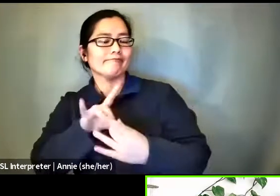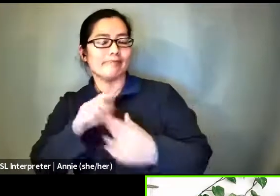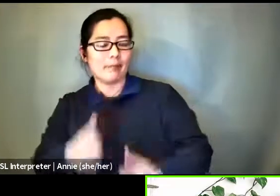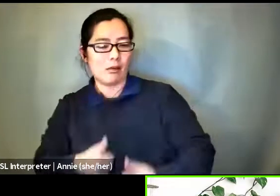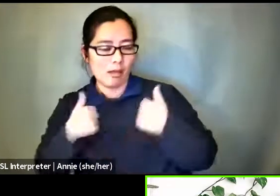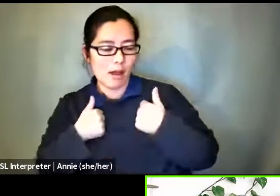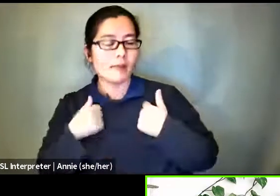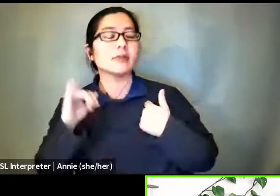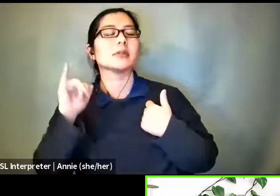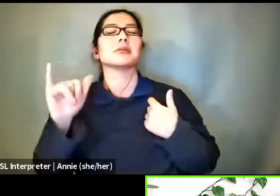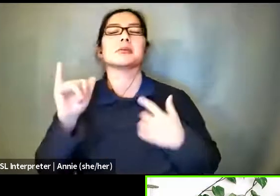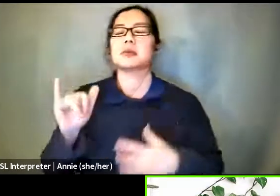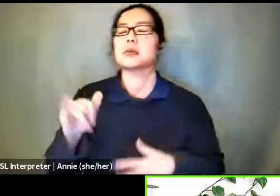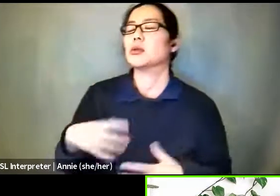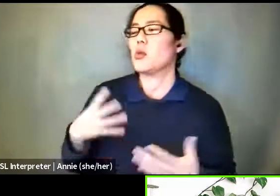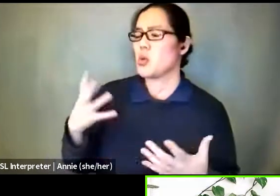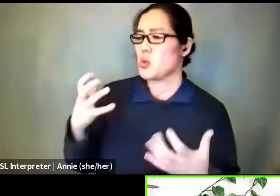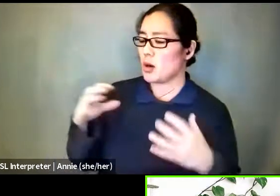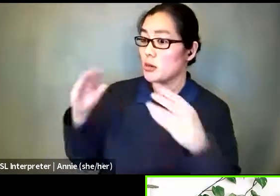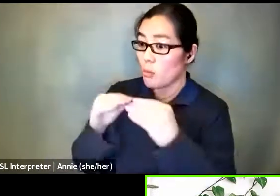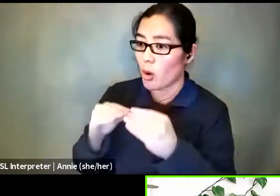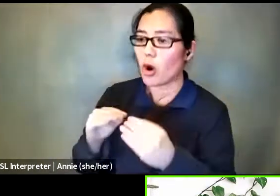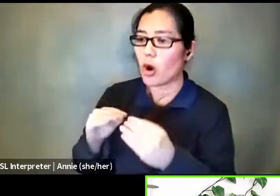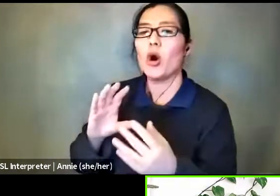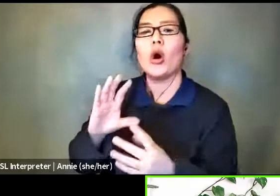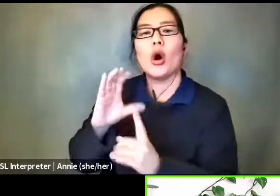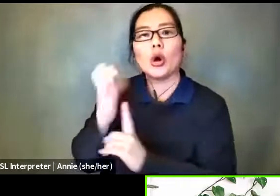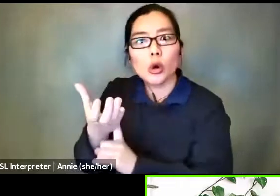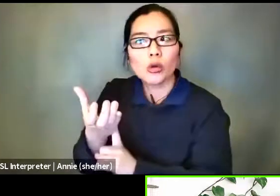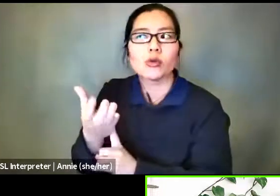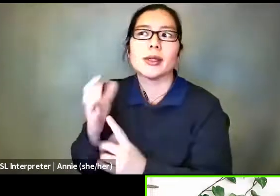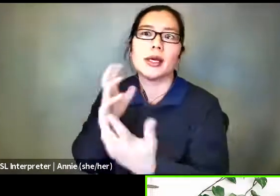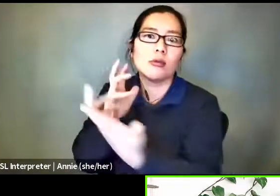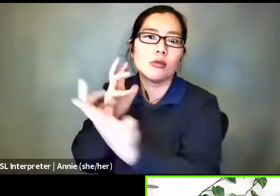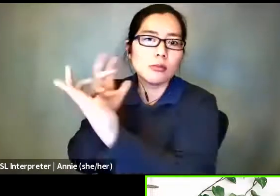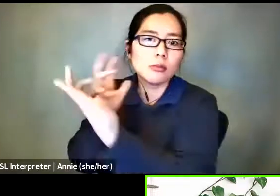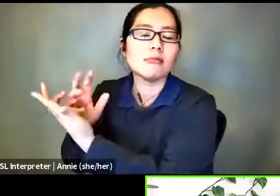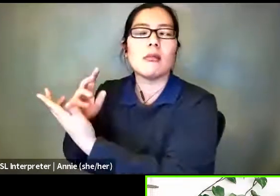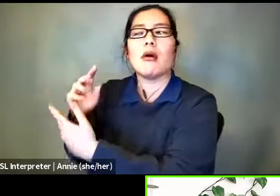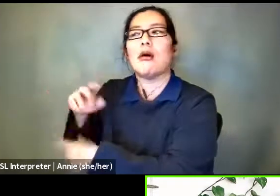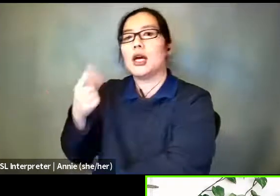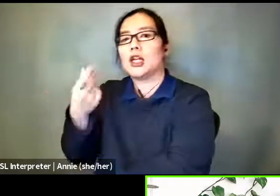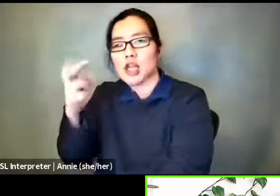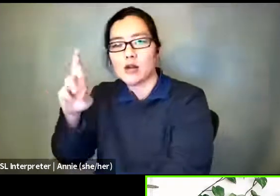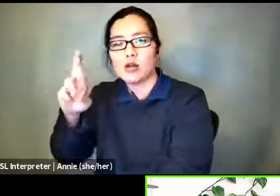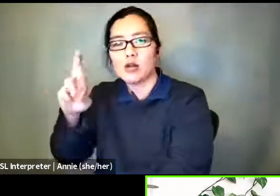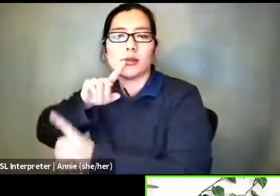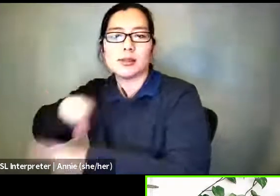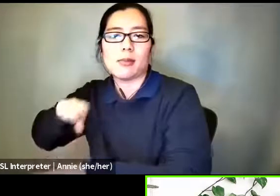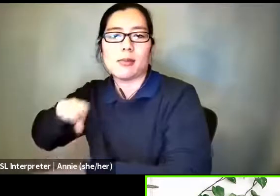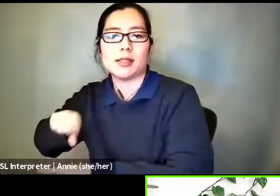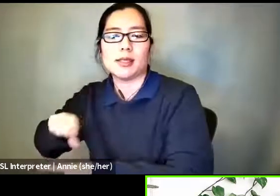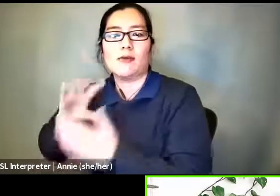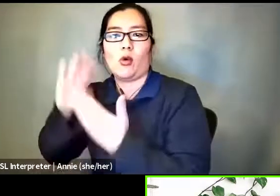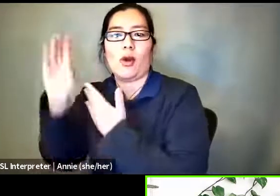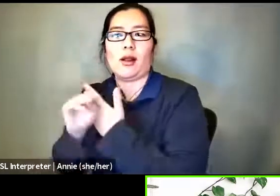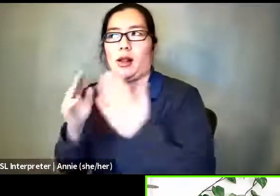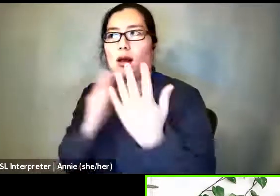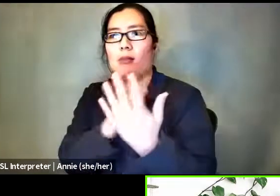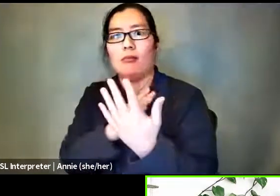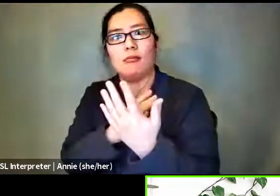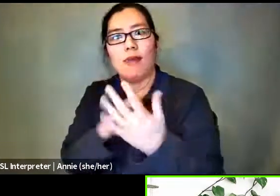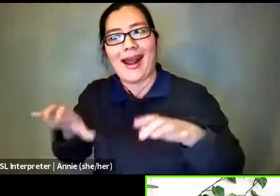culturally relevant gender responsive activities, but it really wasn't enough when it was doled out over the course of the year. So Kathy and